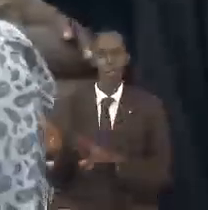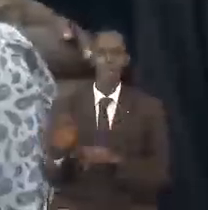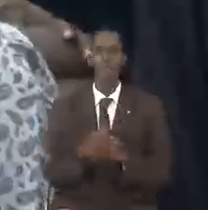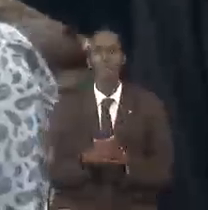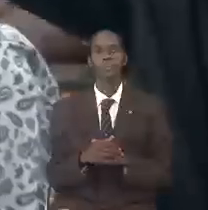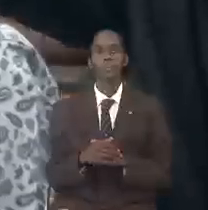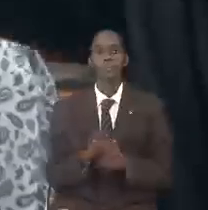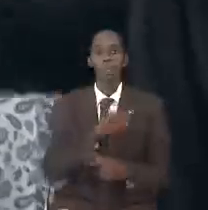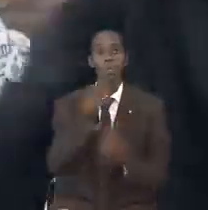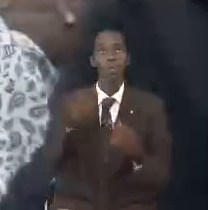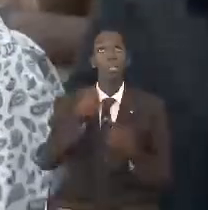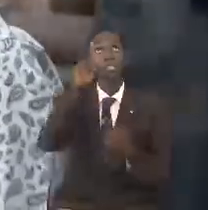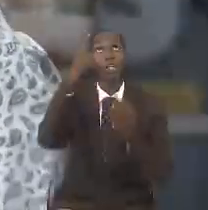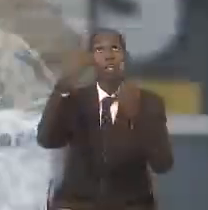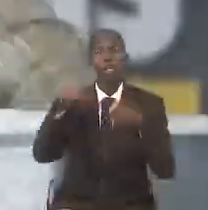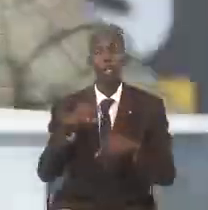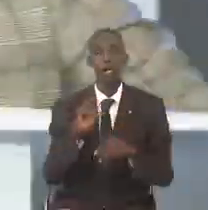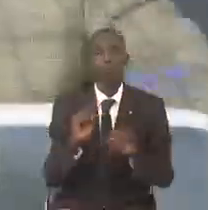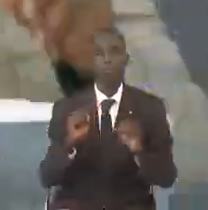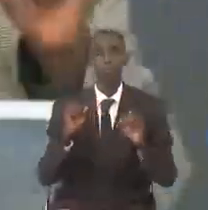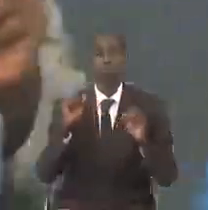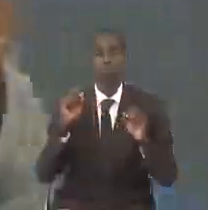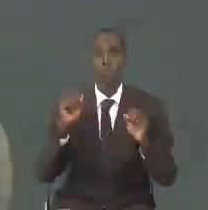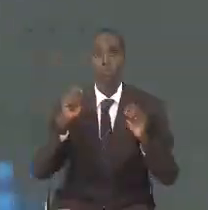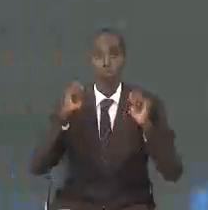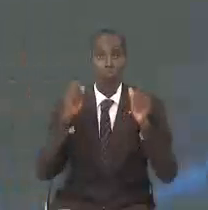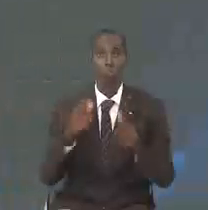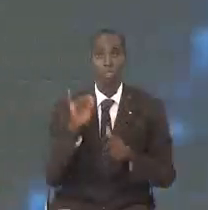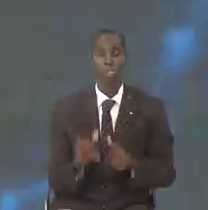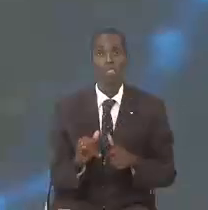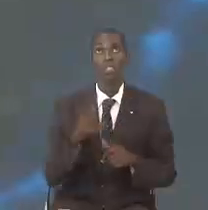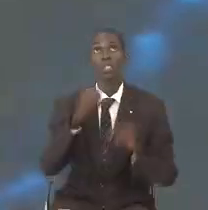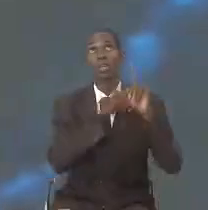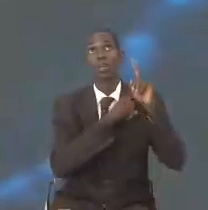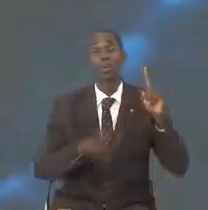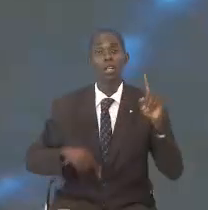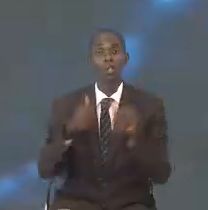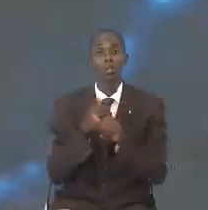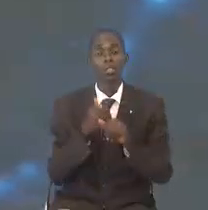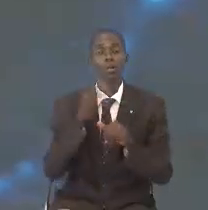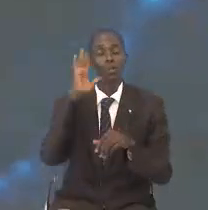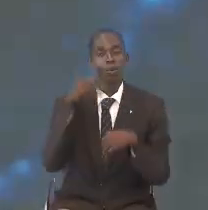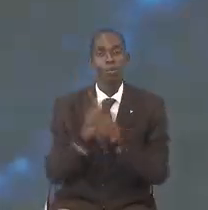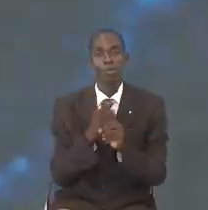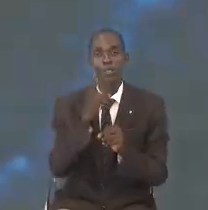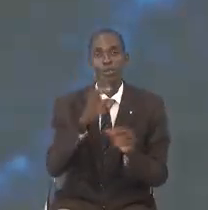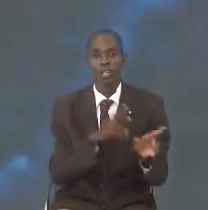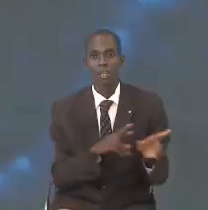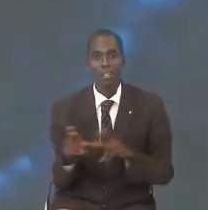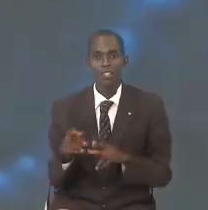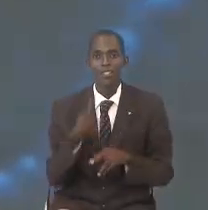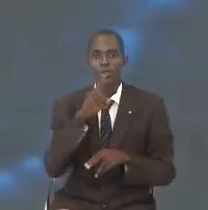he comes suddenly, the Lord himself will get you ready. You'll not miss